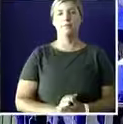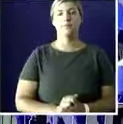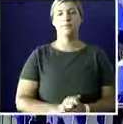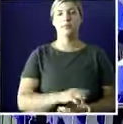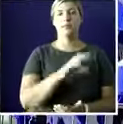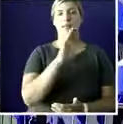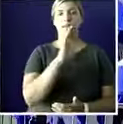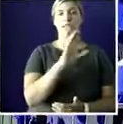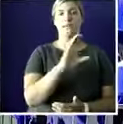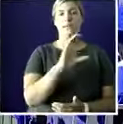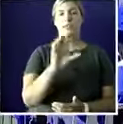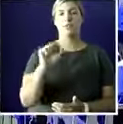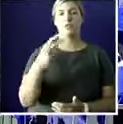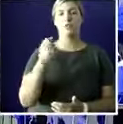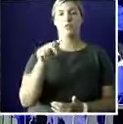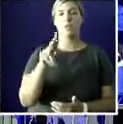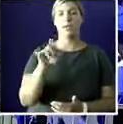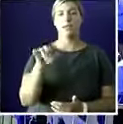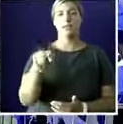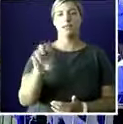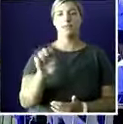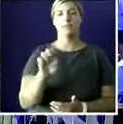Cameron Jeron Shumate.